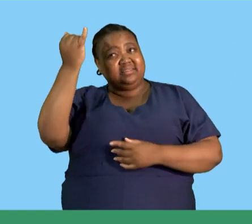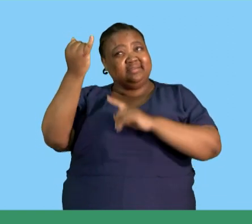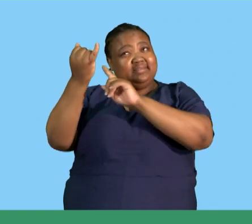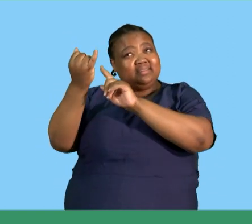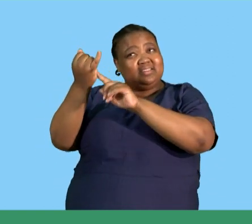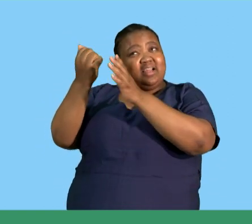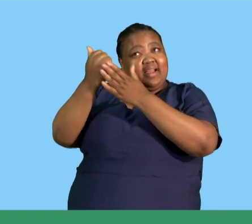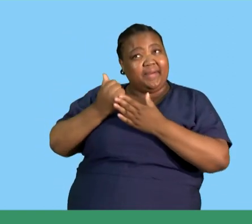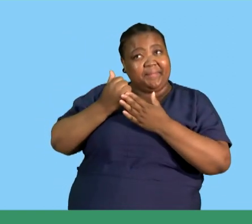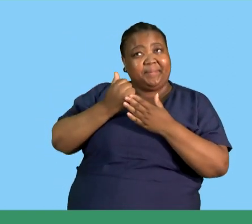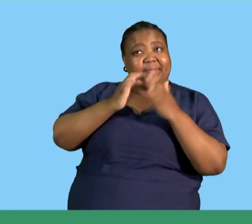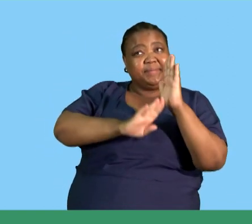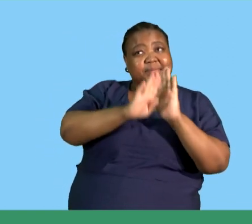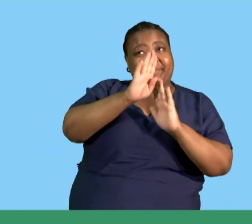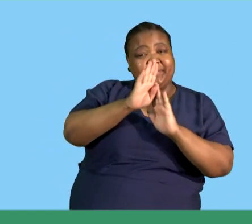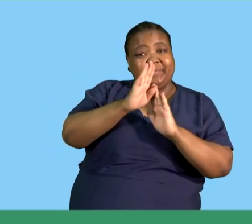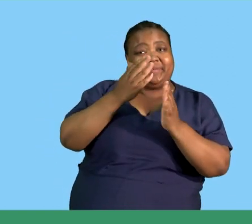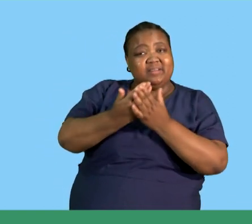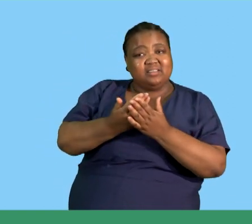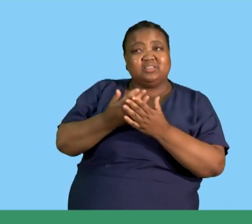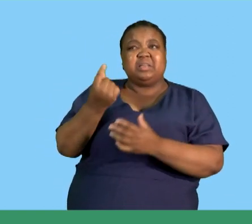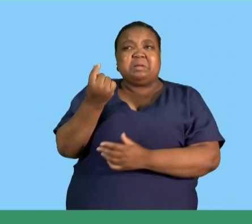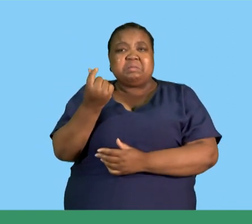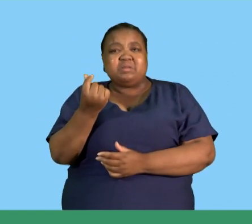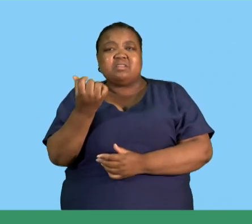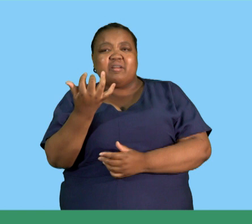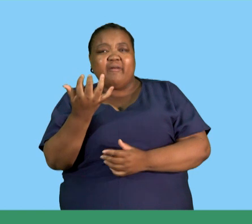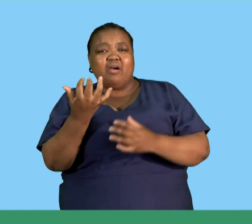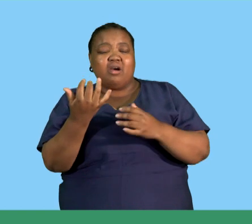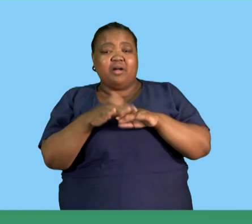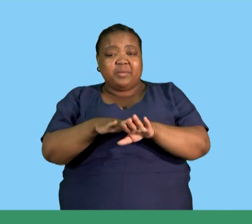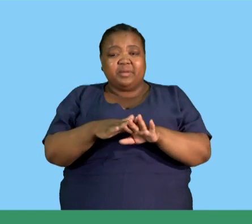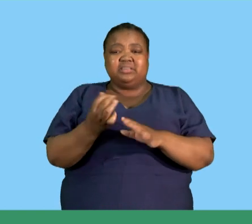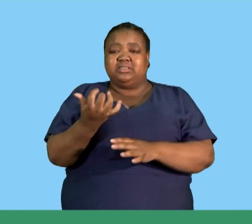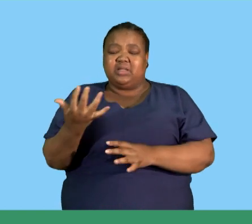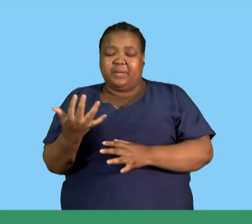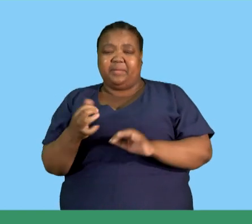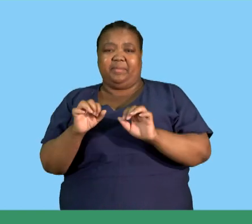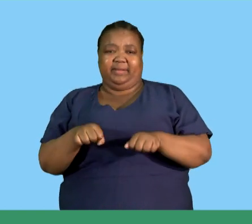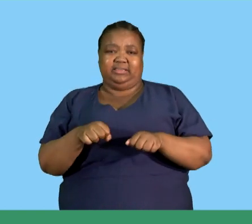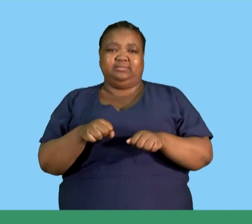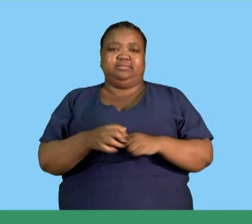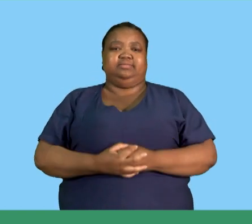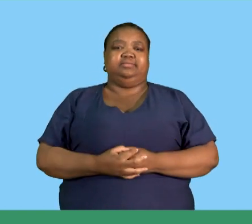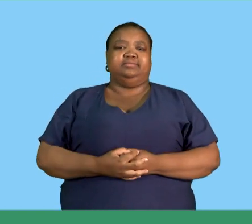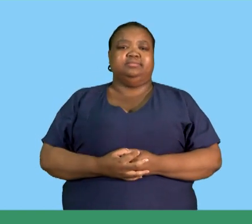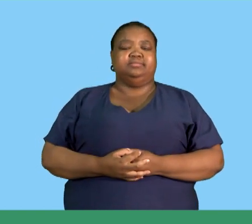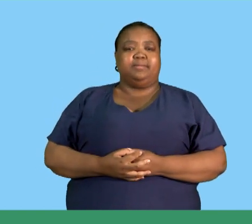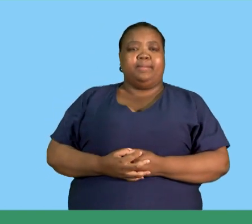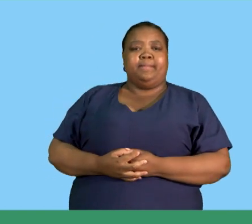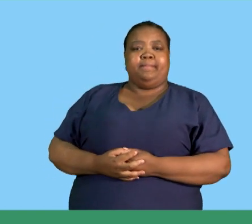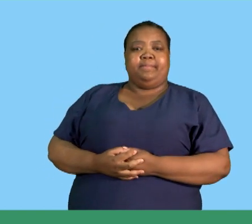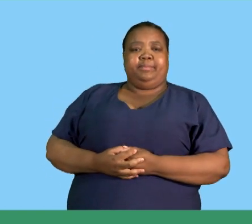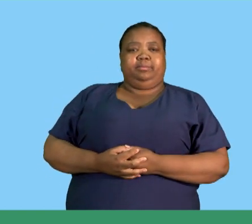its usefulness or success or difficulty or cost to implement, putting it into action. That is